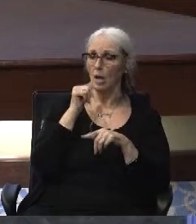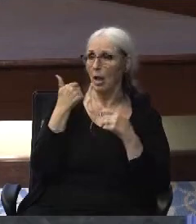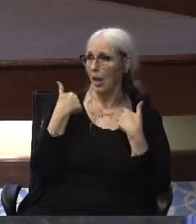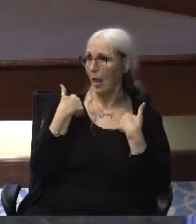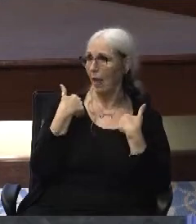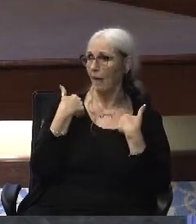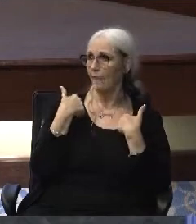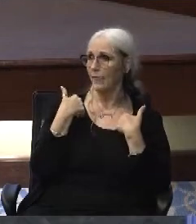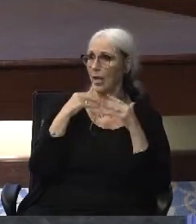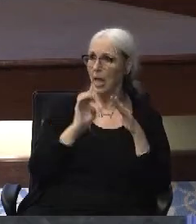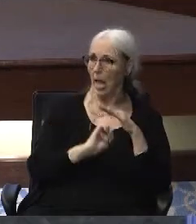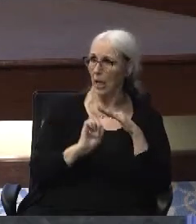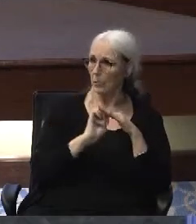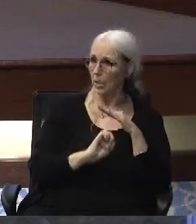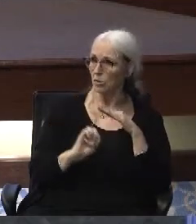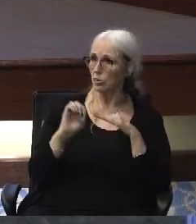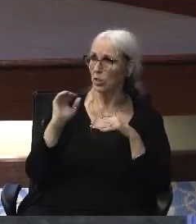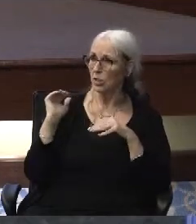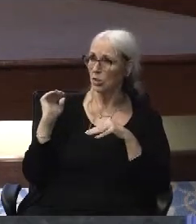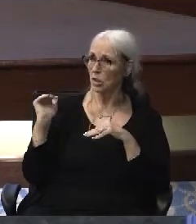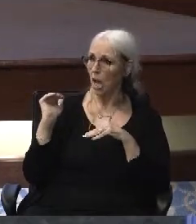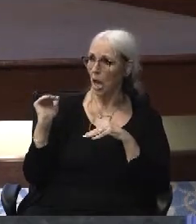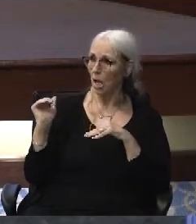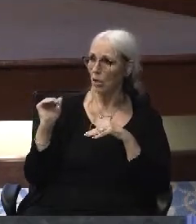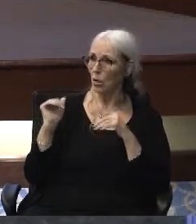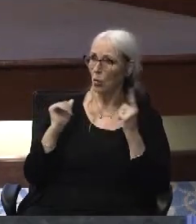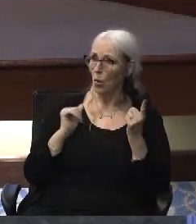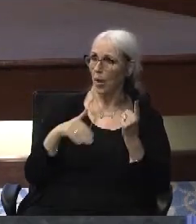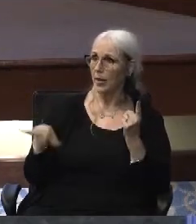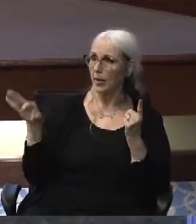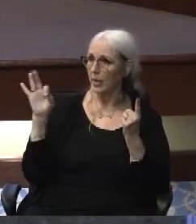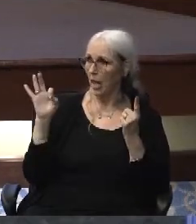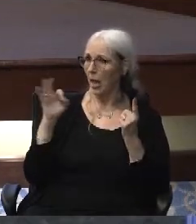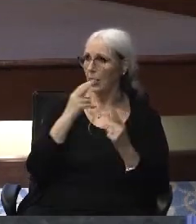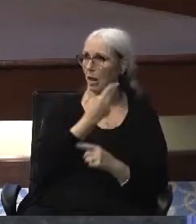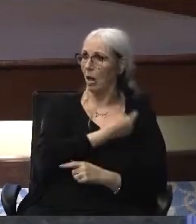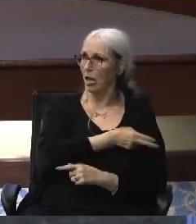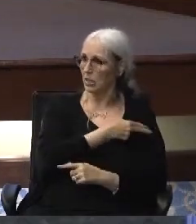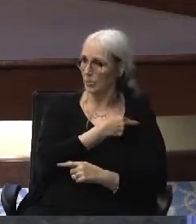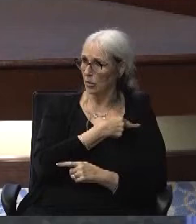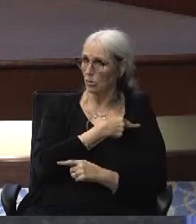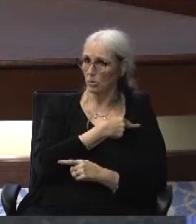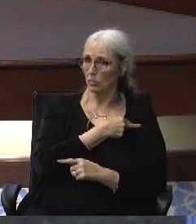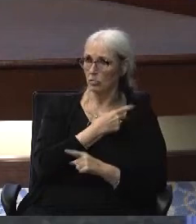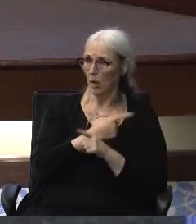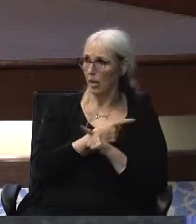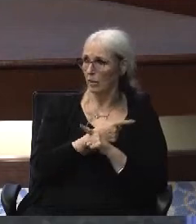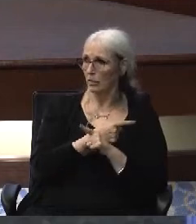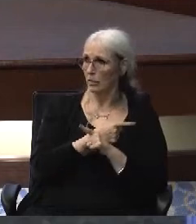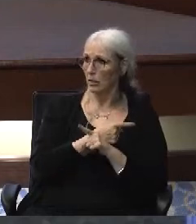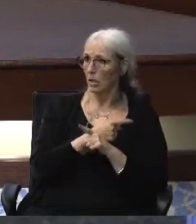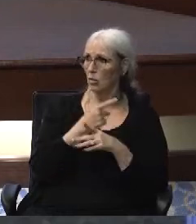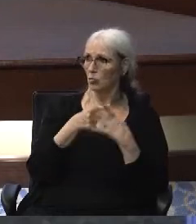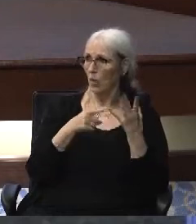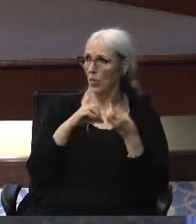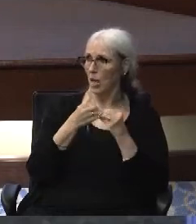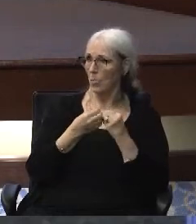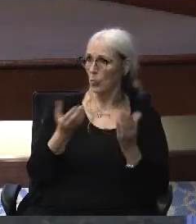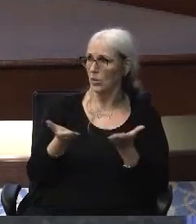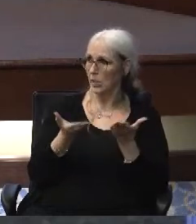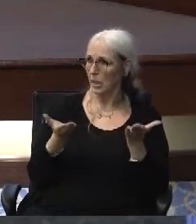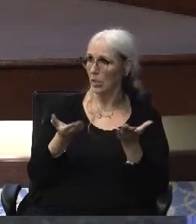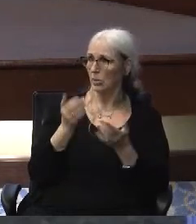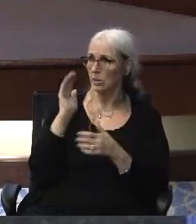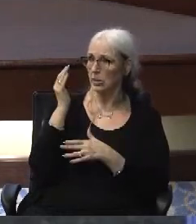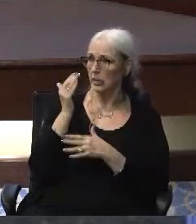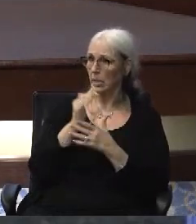essentially elementary age child or a child 1 to 9 be hospitalized since April. That's what the numbers appeared to be.